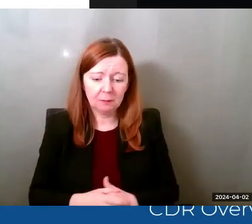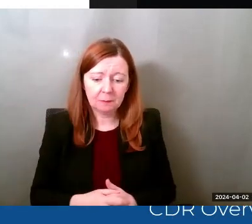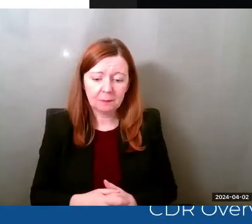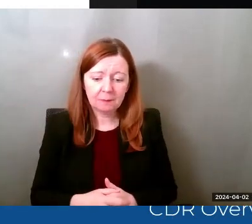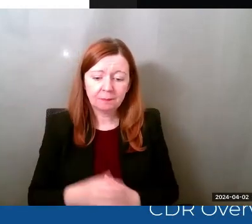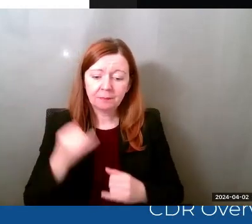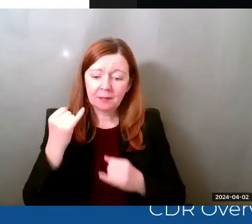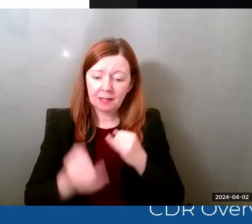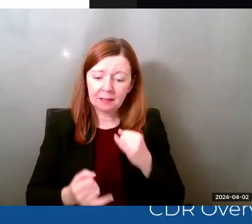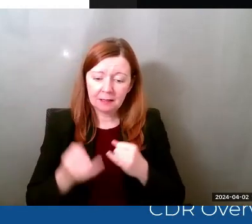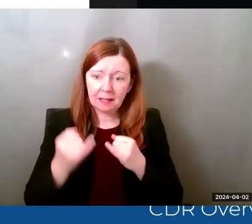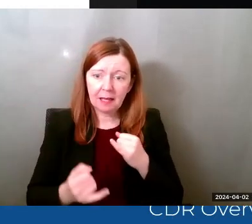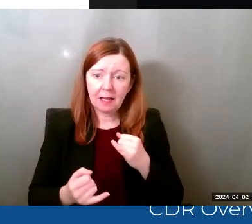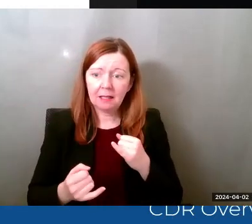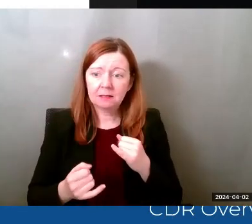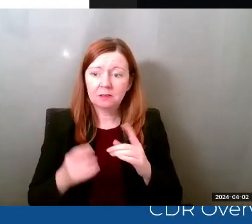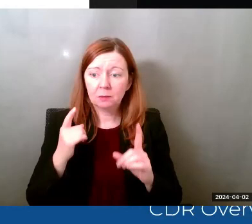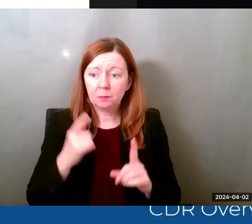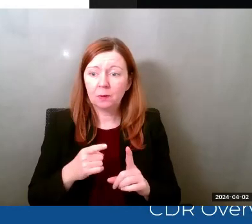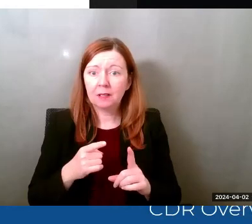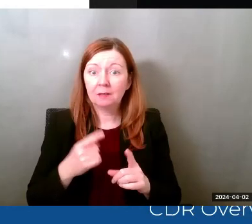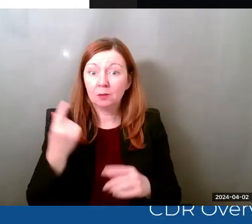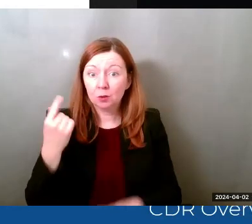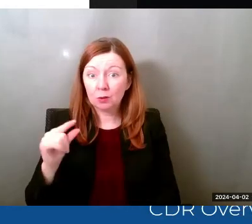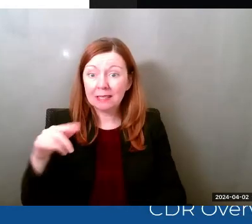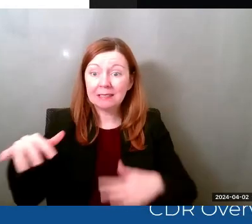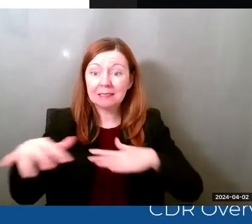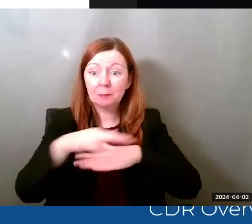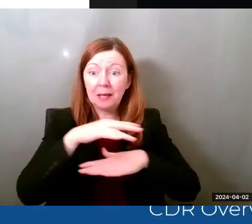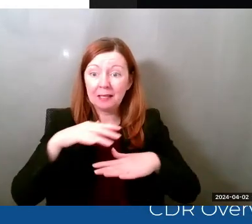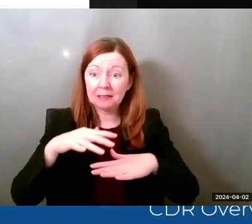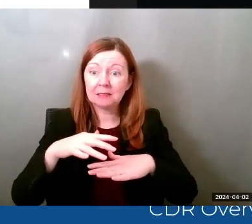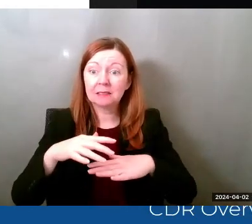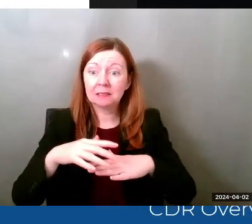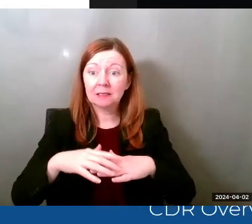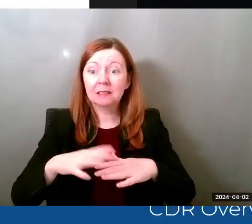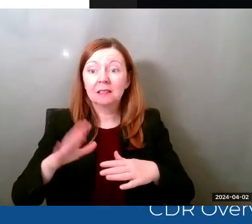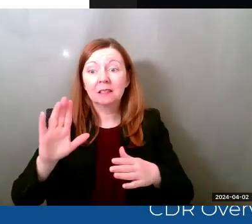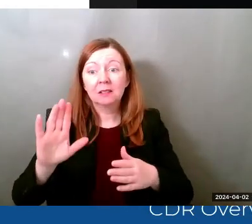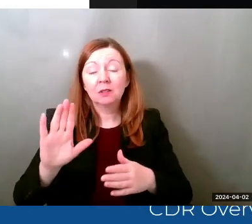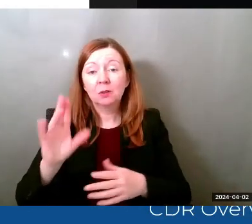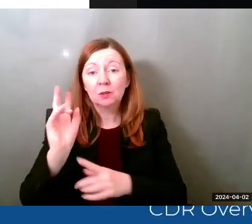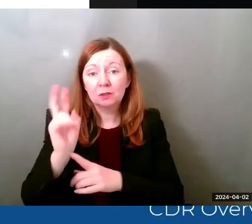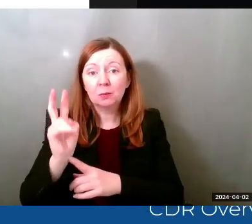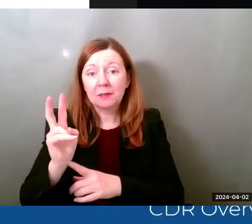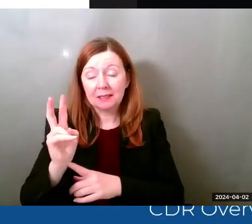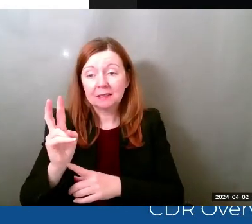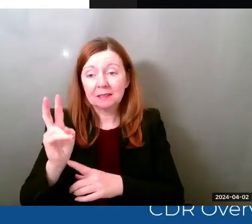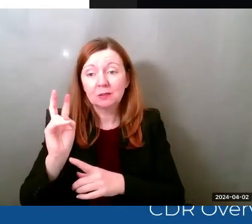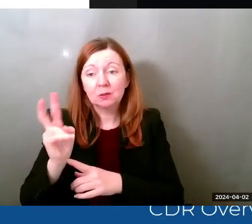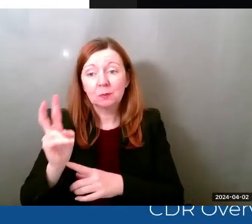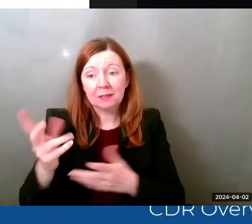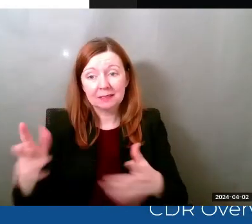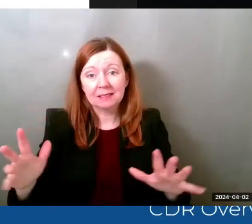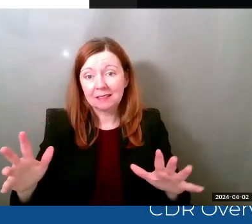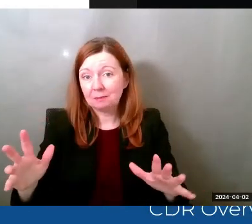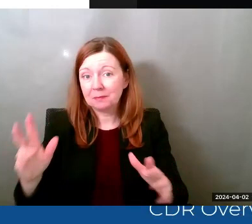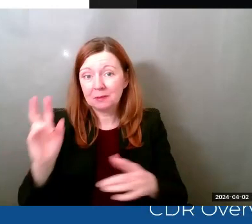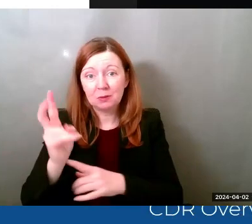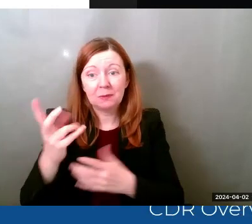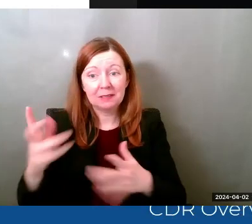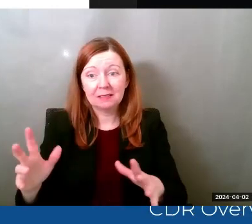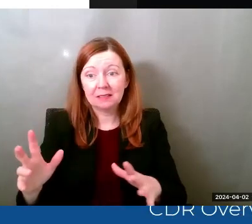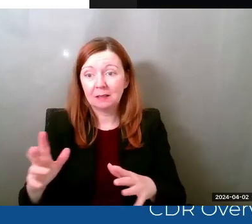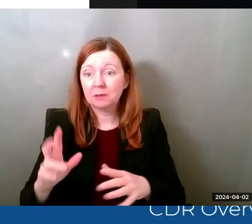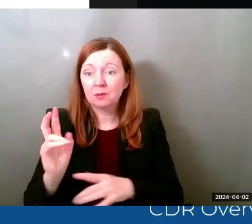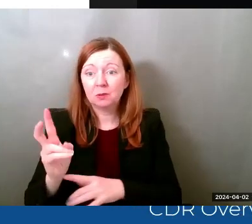And lastly, just to the point of the green space being omitted, and Two minutes, just 2 minutes two, have passed. Your 2 minutes just, have just